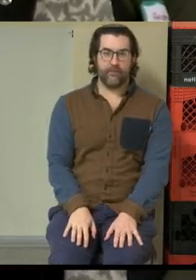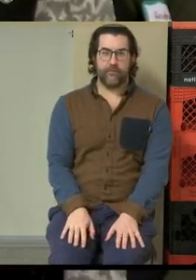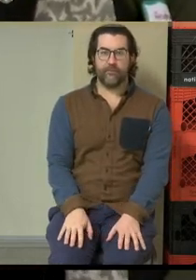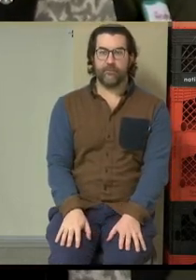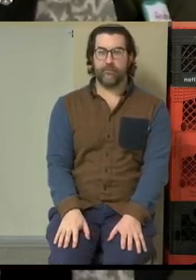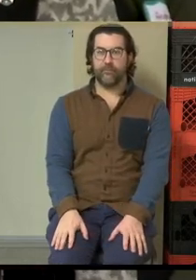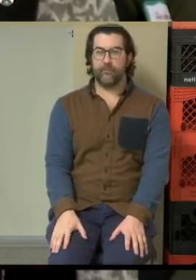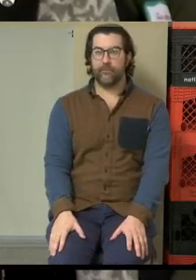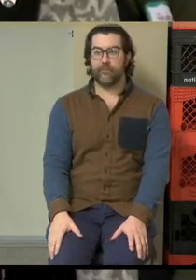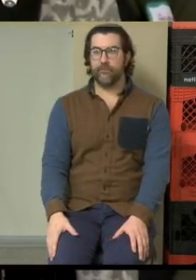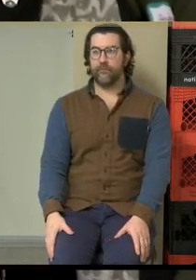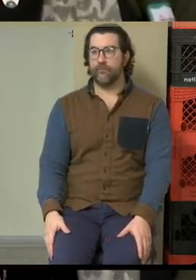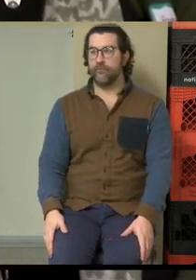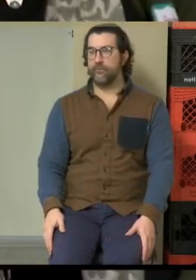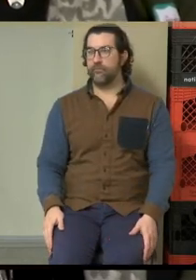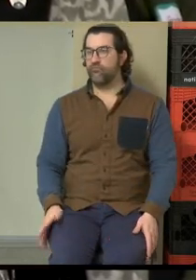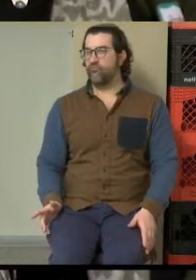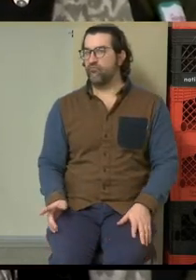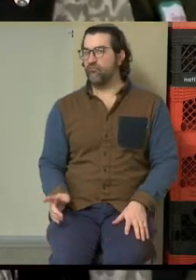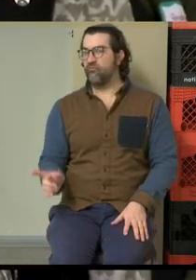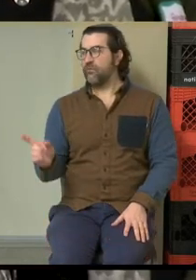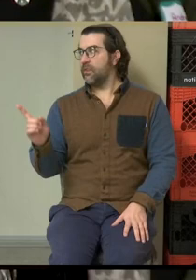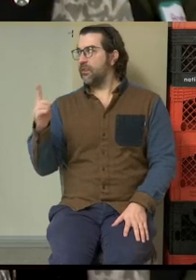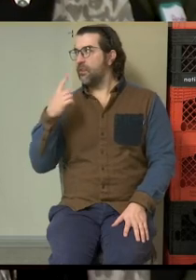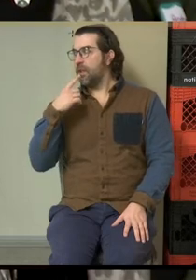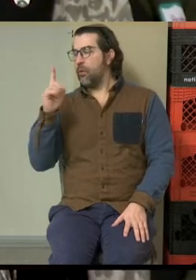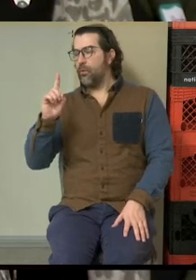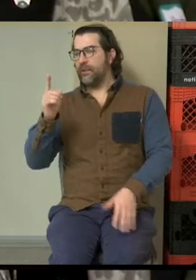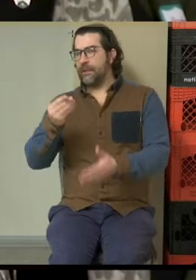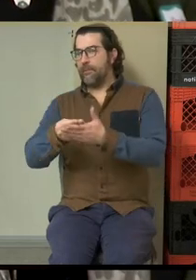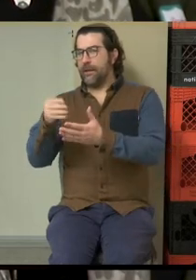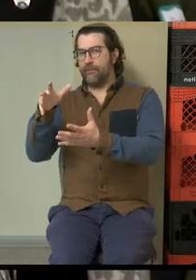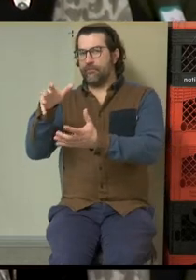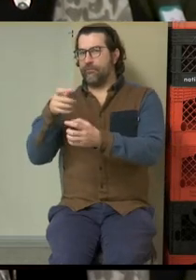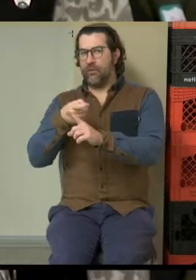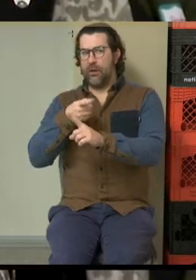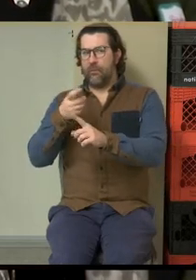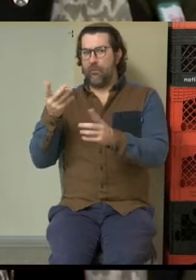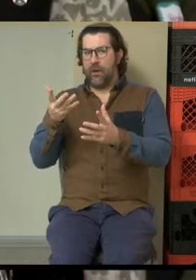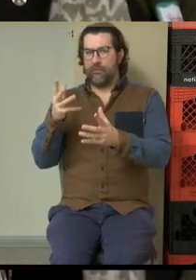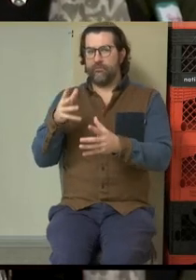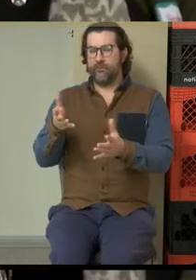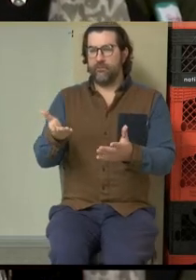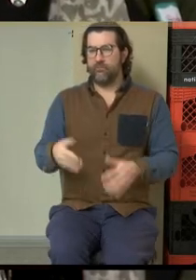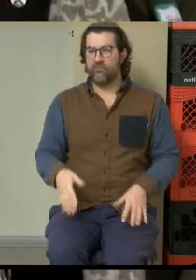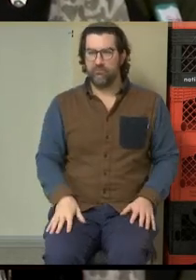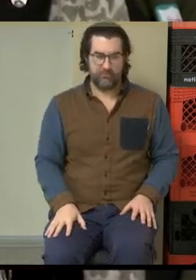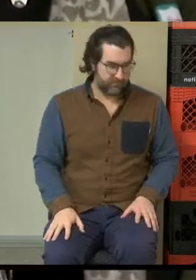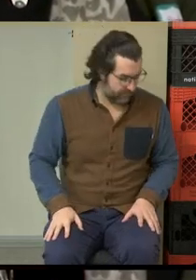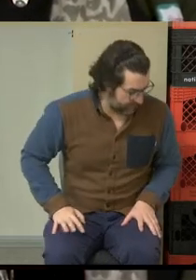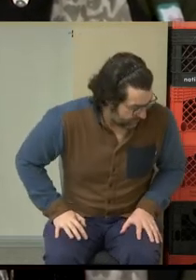Sorry, and the question was where the funding was coming from, whether the Penguins were involved.